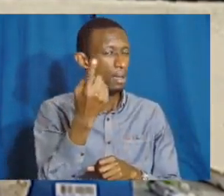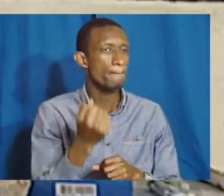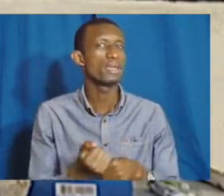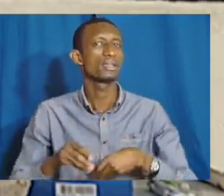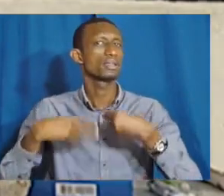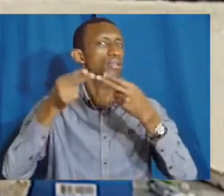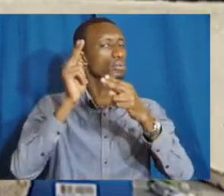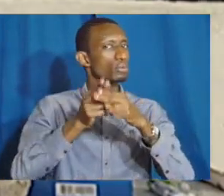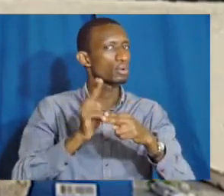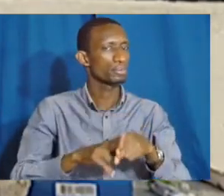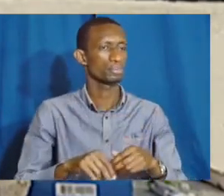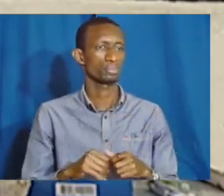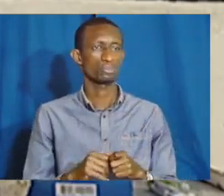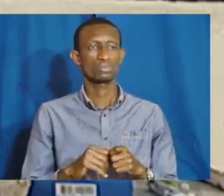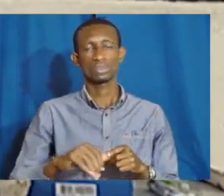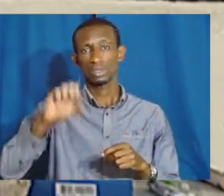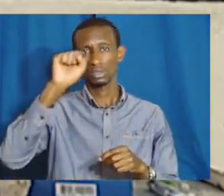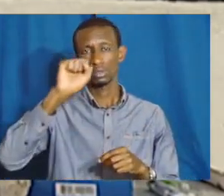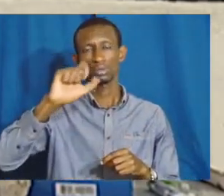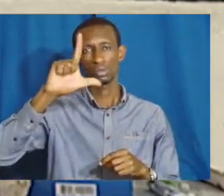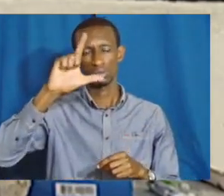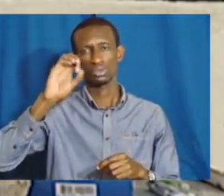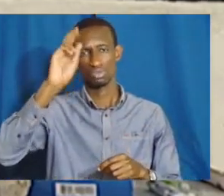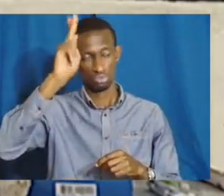slope-intercept form. We call it